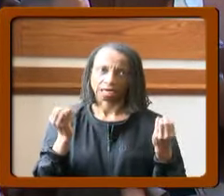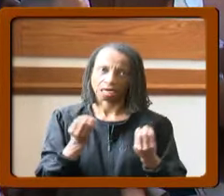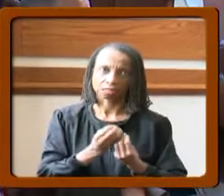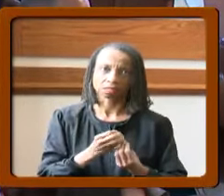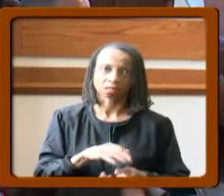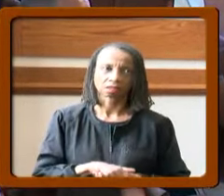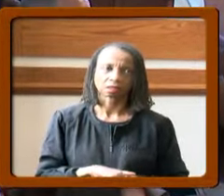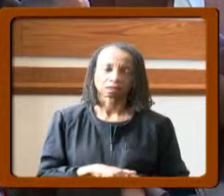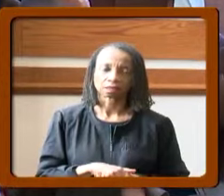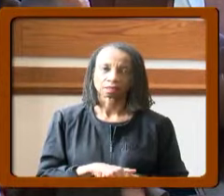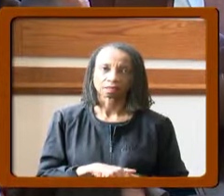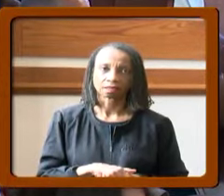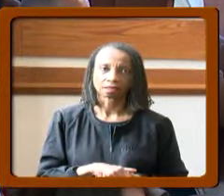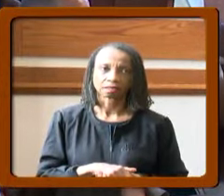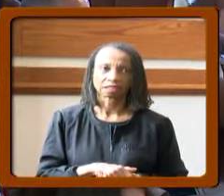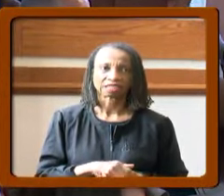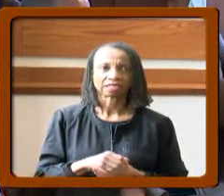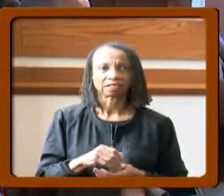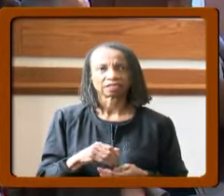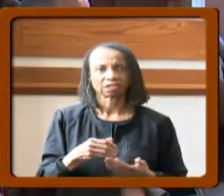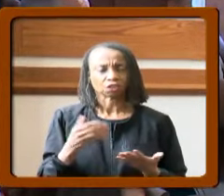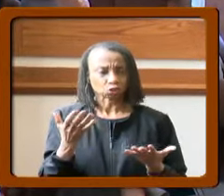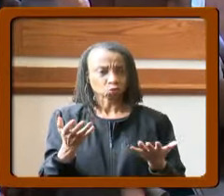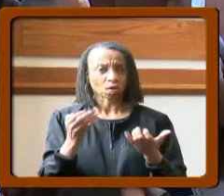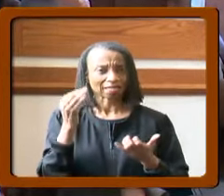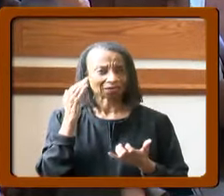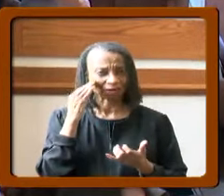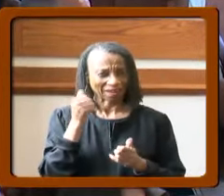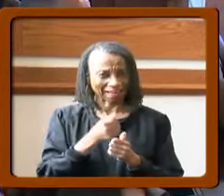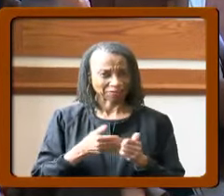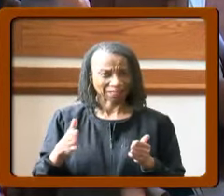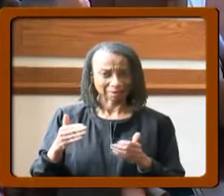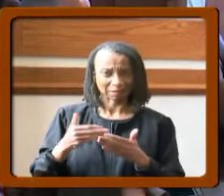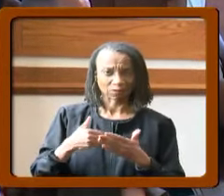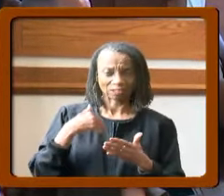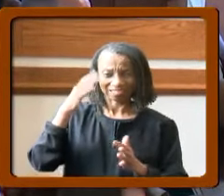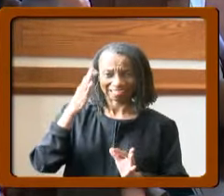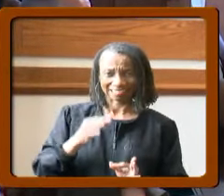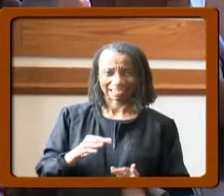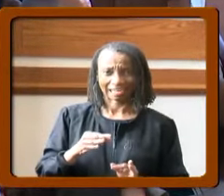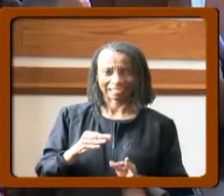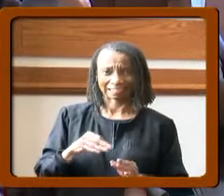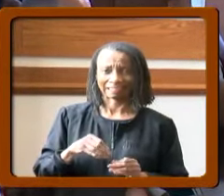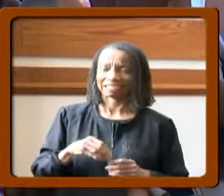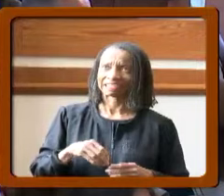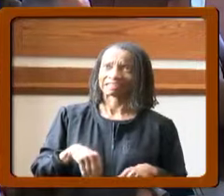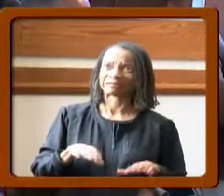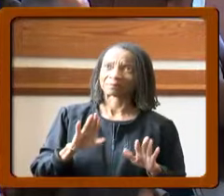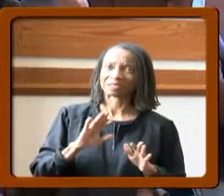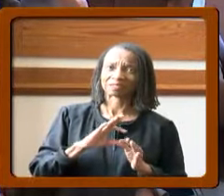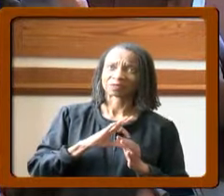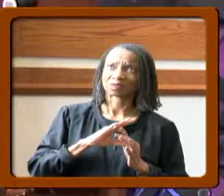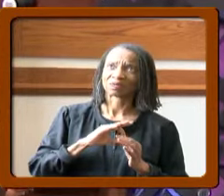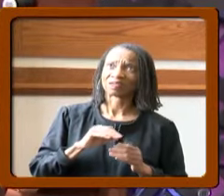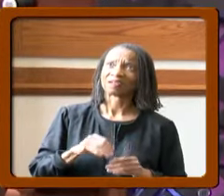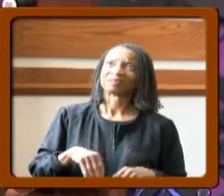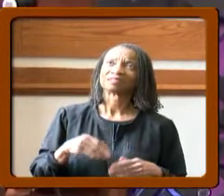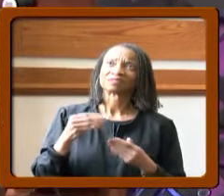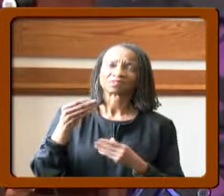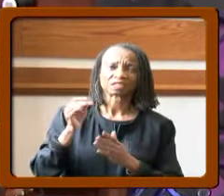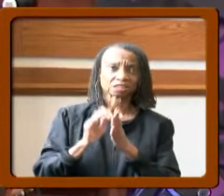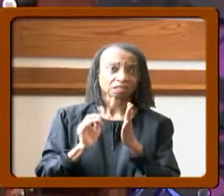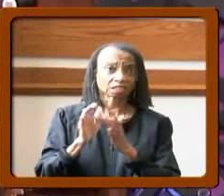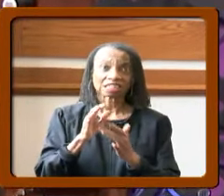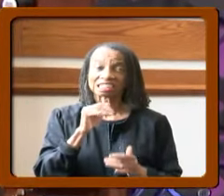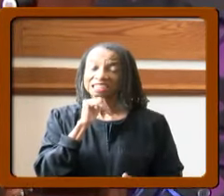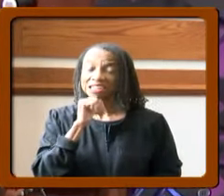You want to know everything before you decide to give your life over to Christ. You ought to think about that because you did not know everything about